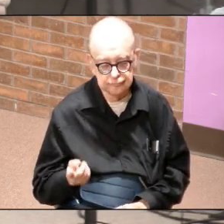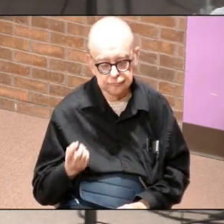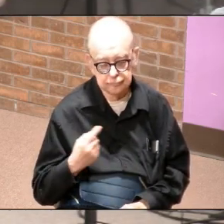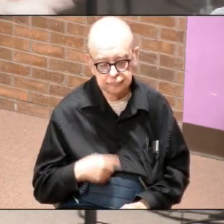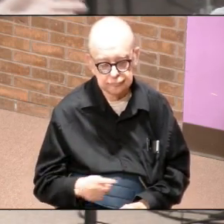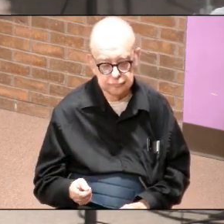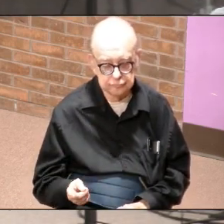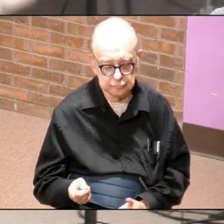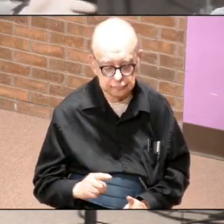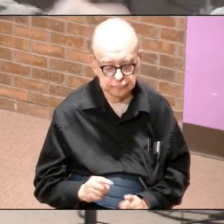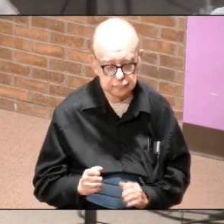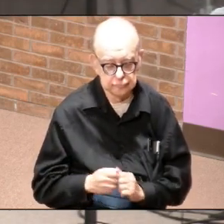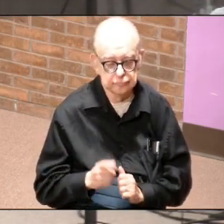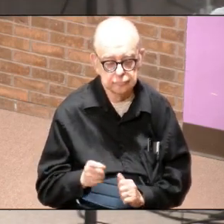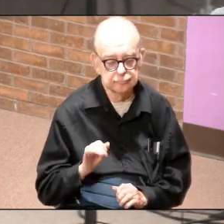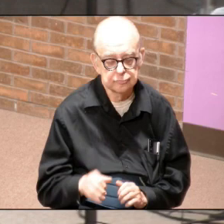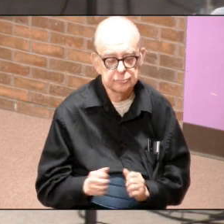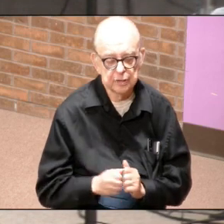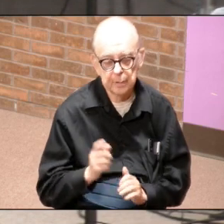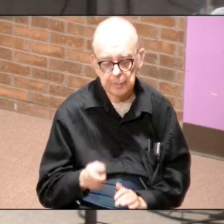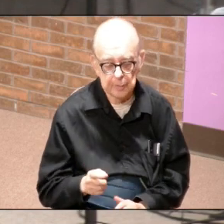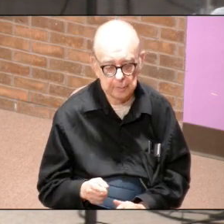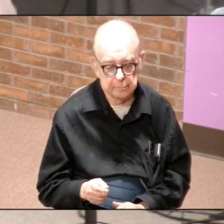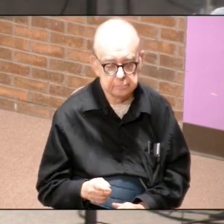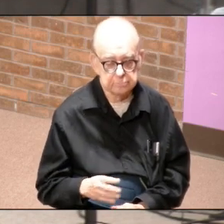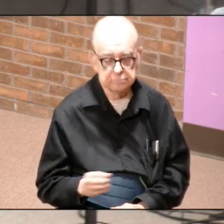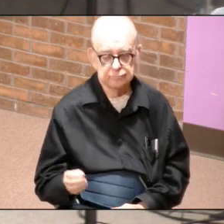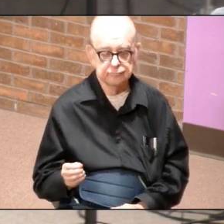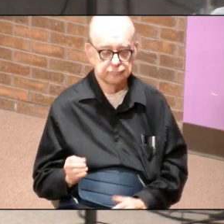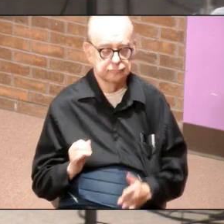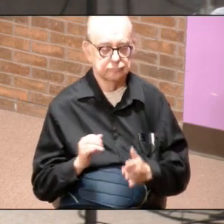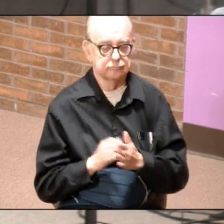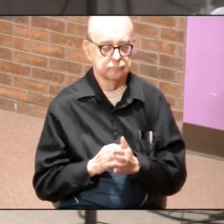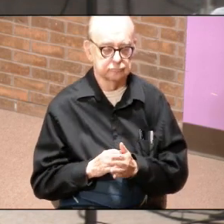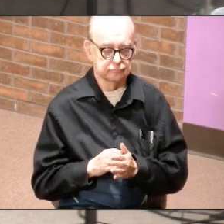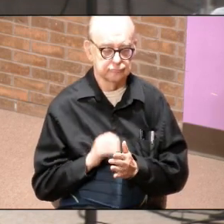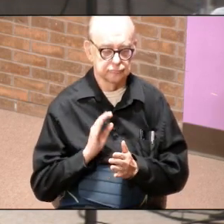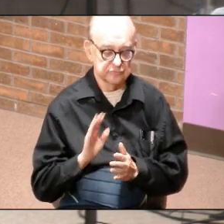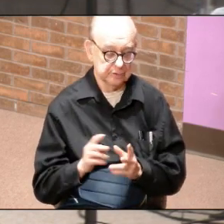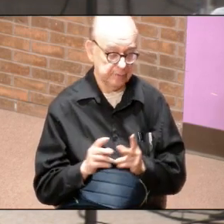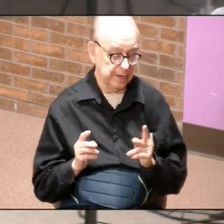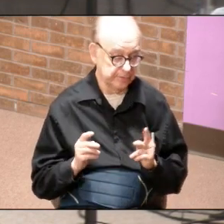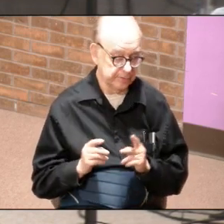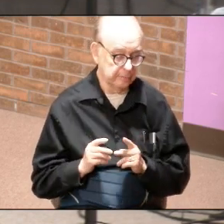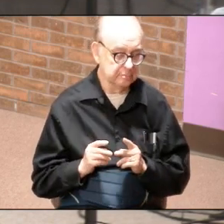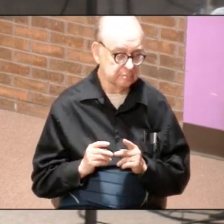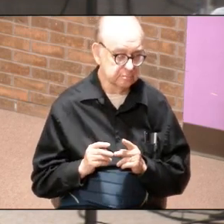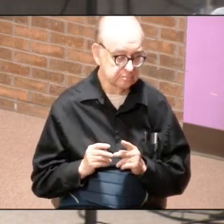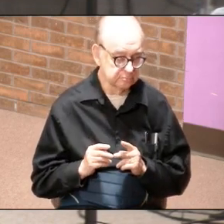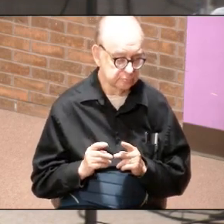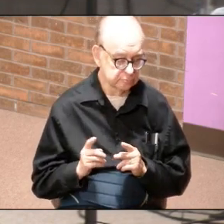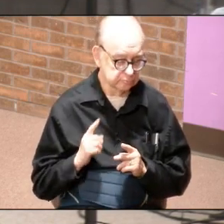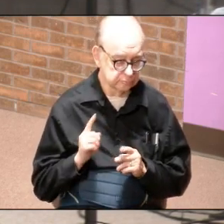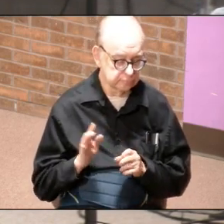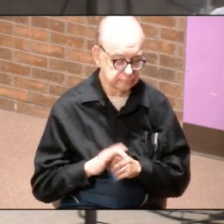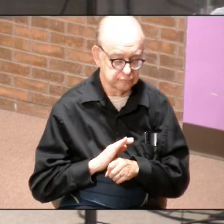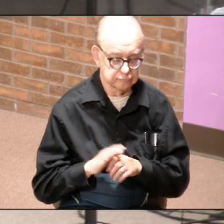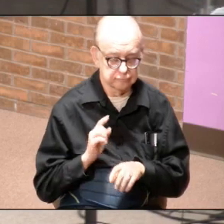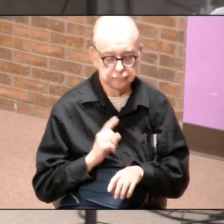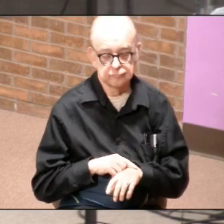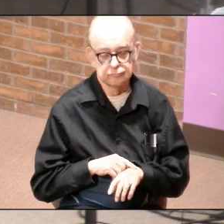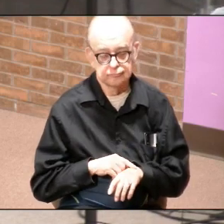come when they're with you, to stay with you. And that is their spot for the whole